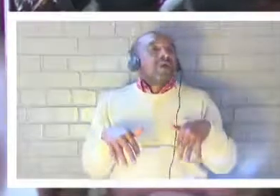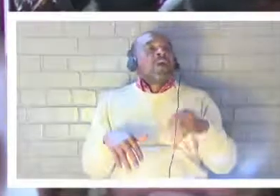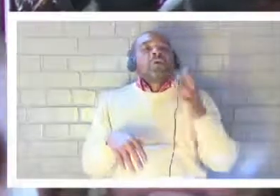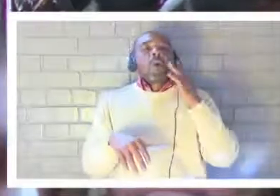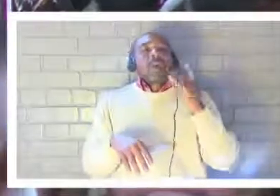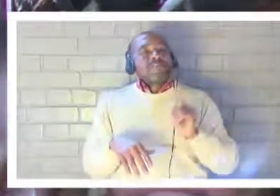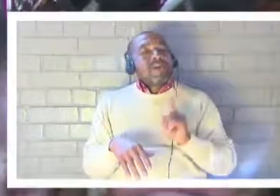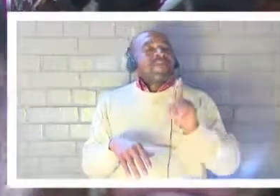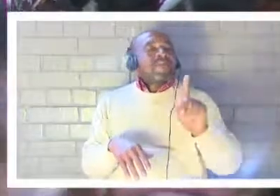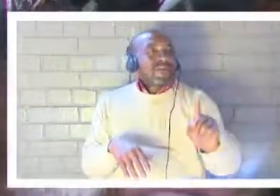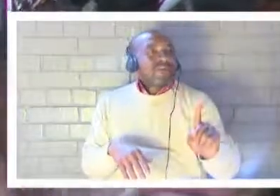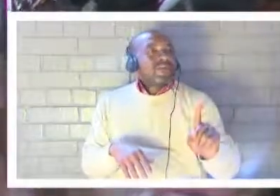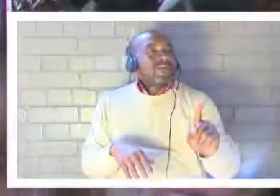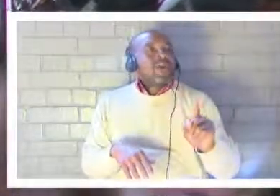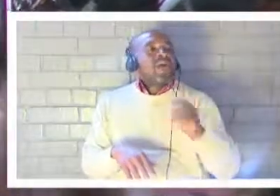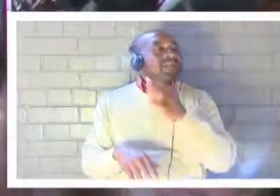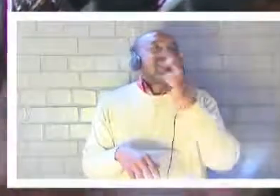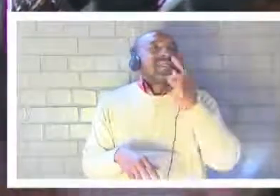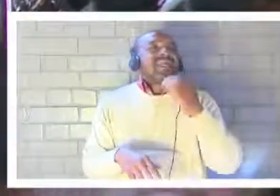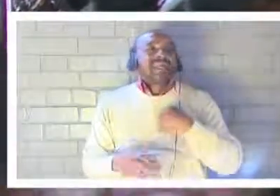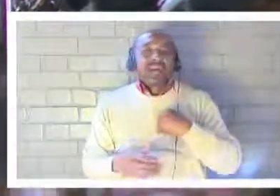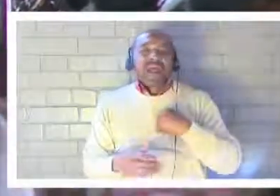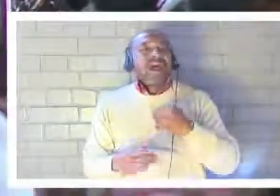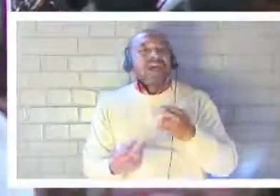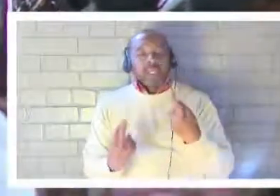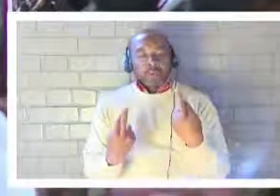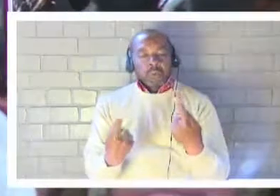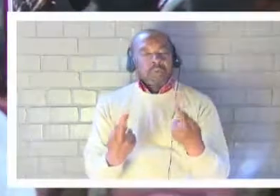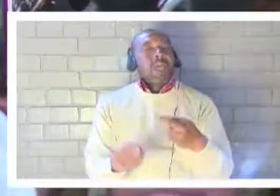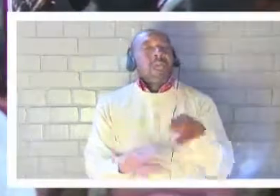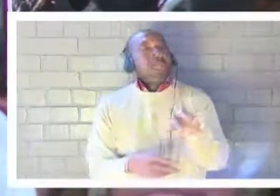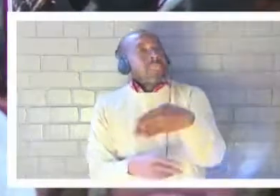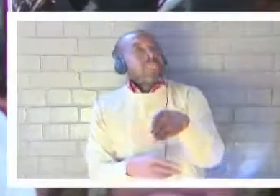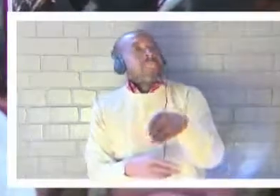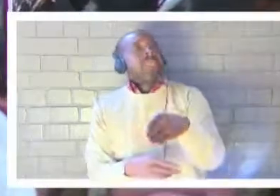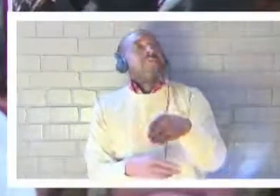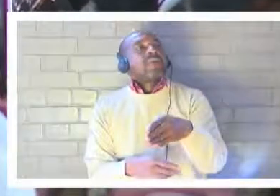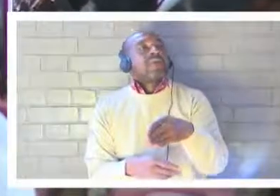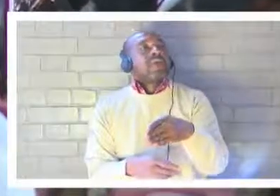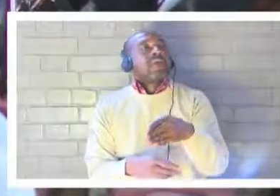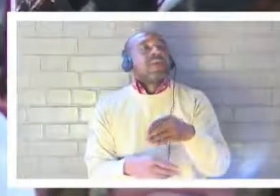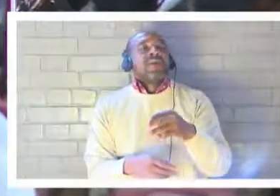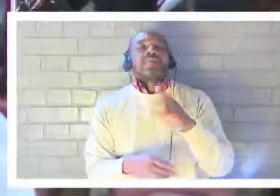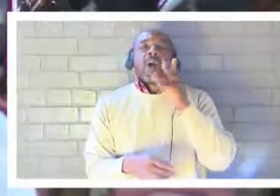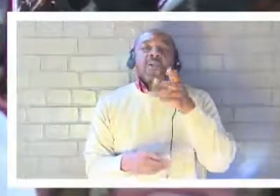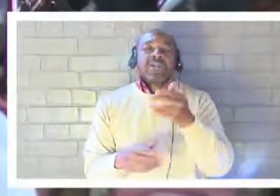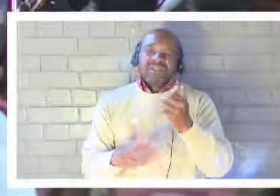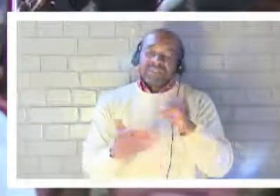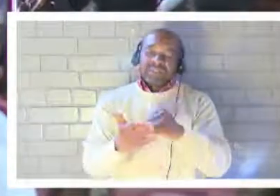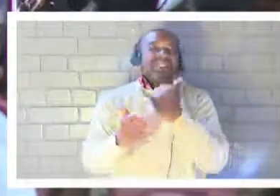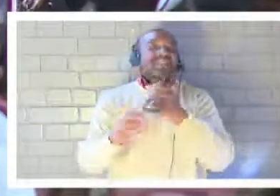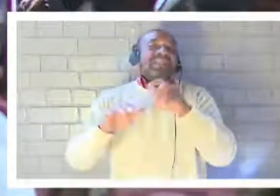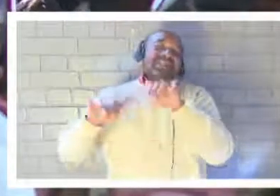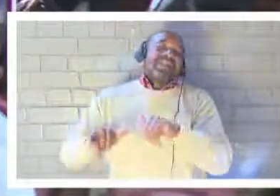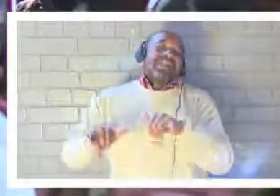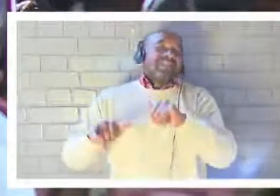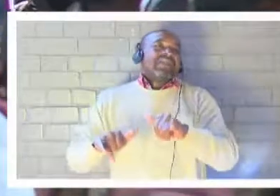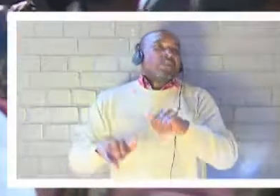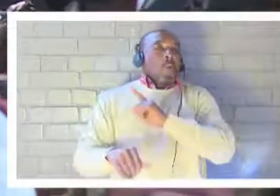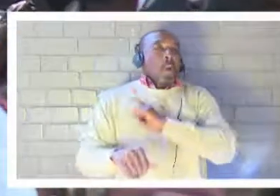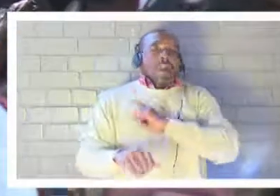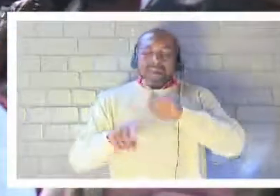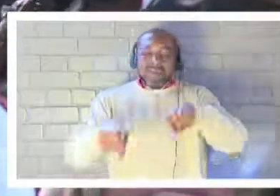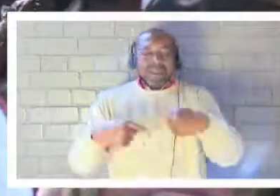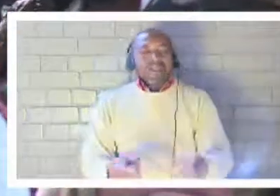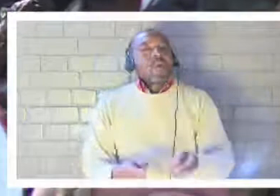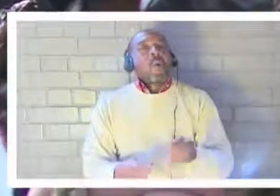will always find an excuse not to do the work. We can go to Edenvale now. They sit in